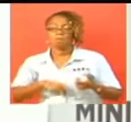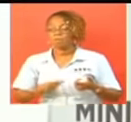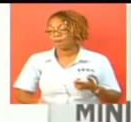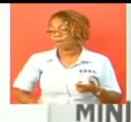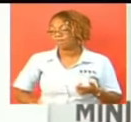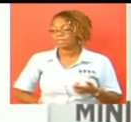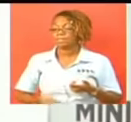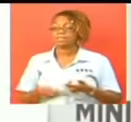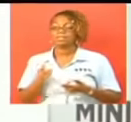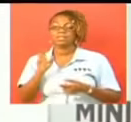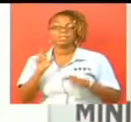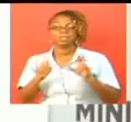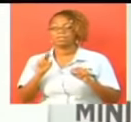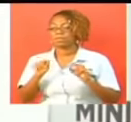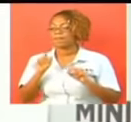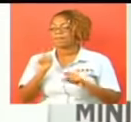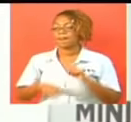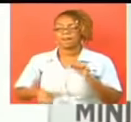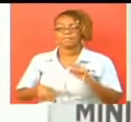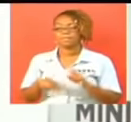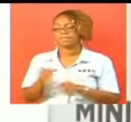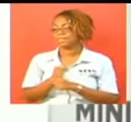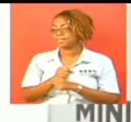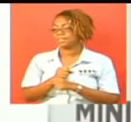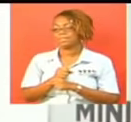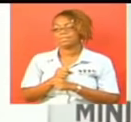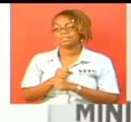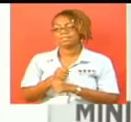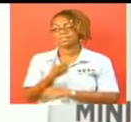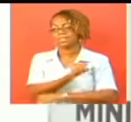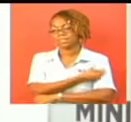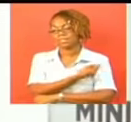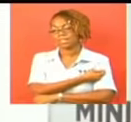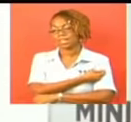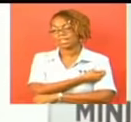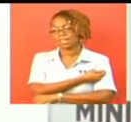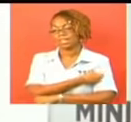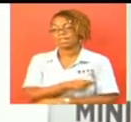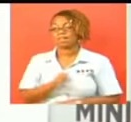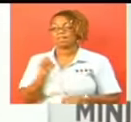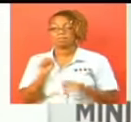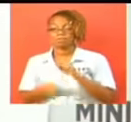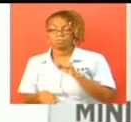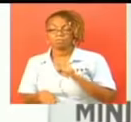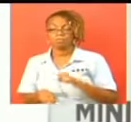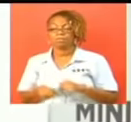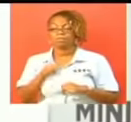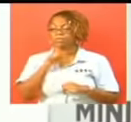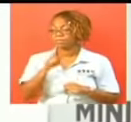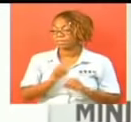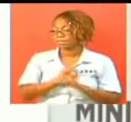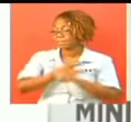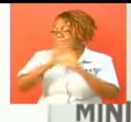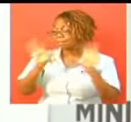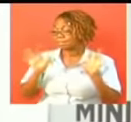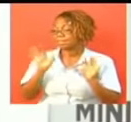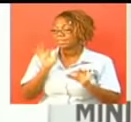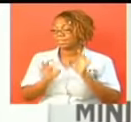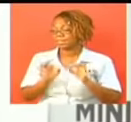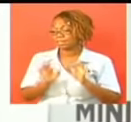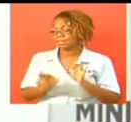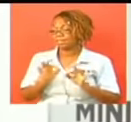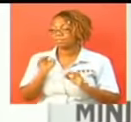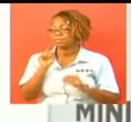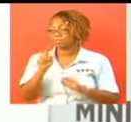not allowed to take the vaccine. So just to clarify, if you are eligible for the vaccine, that's the first thing, you're already